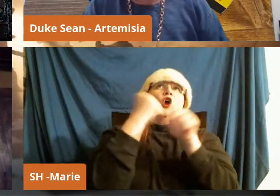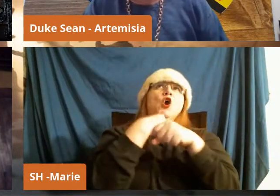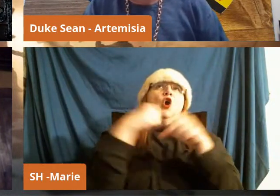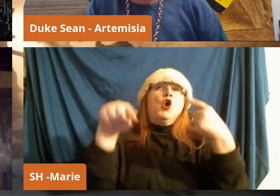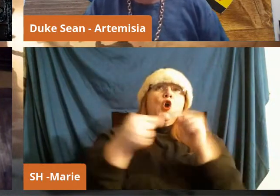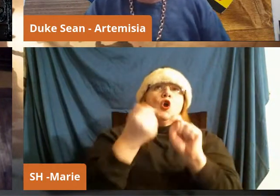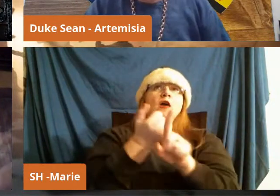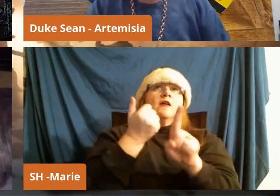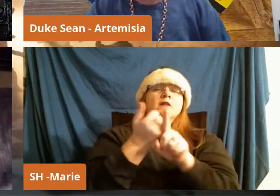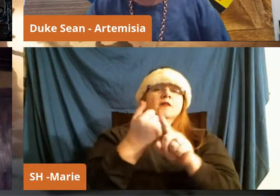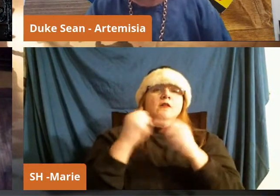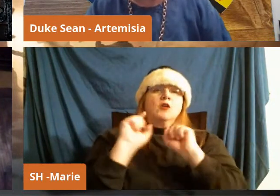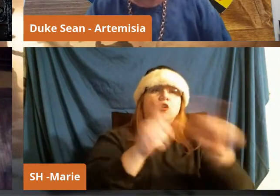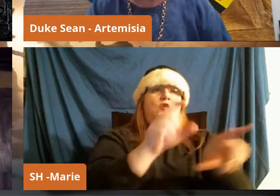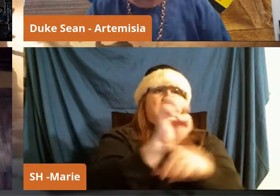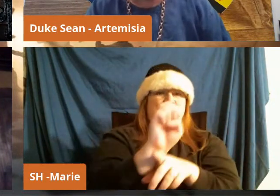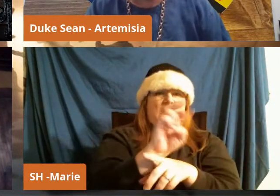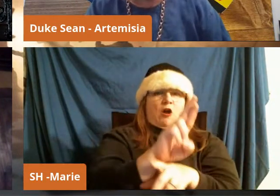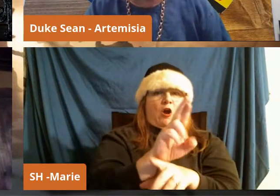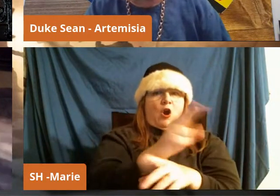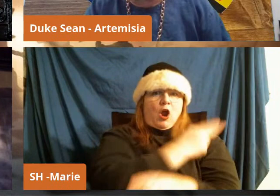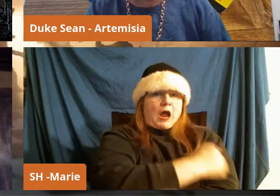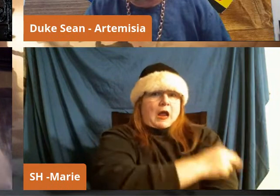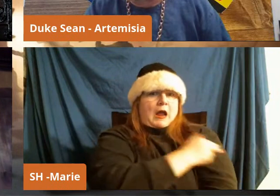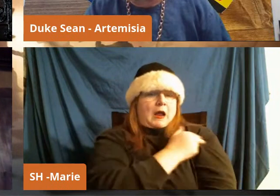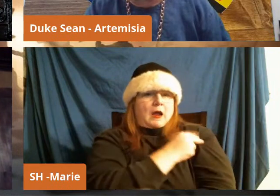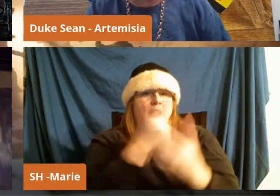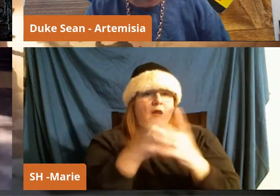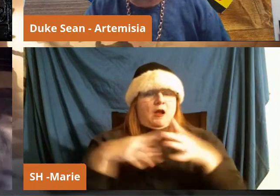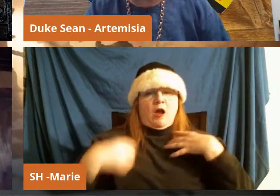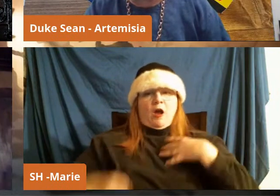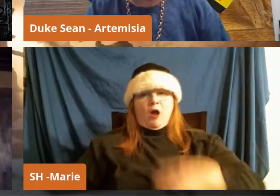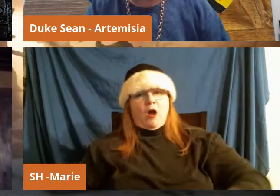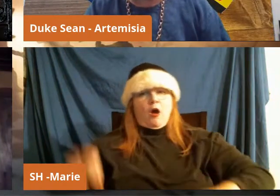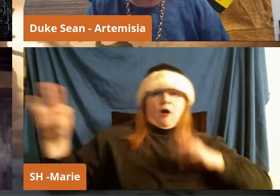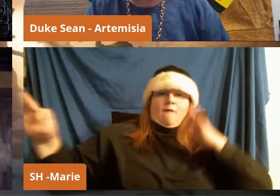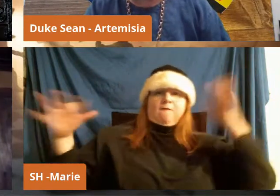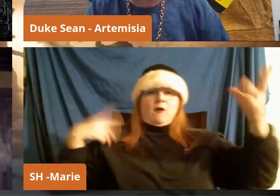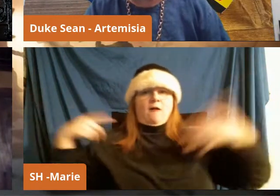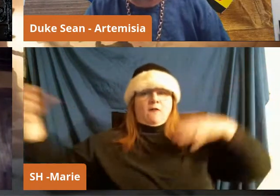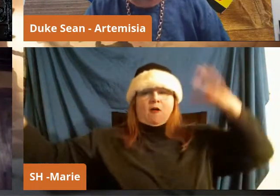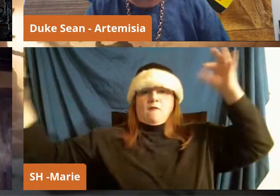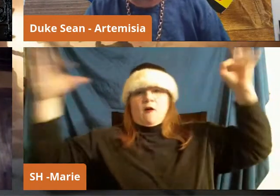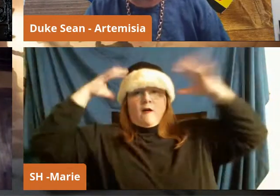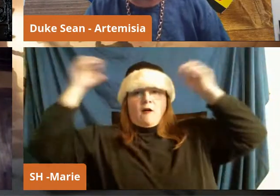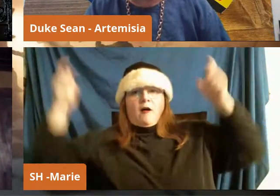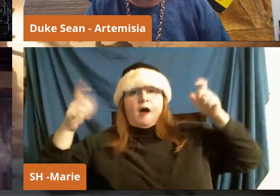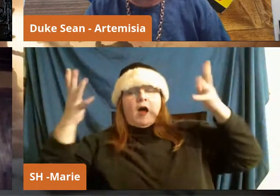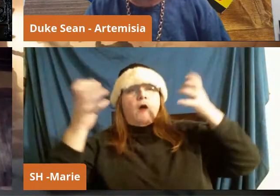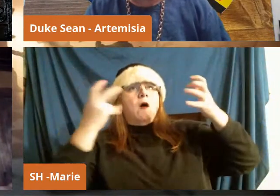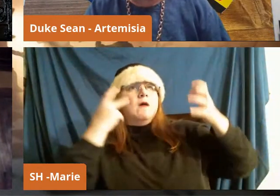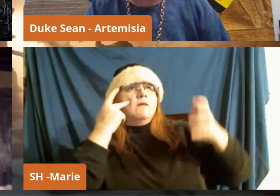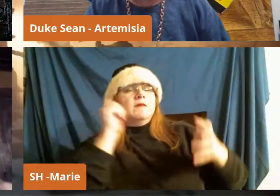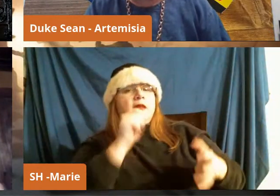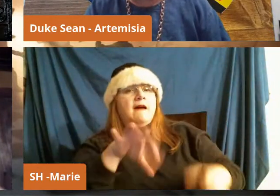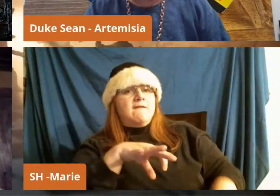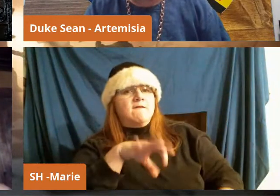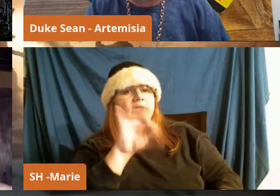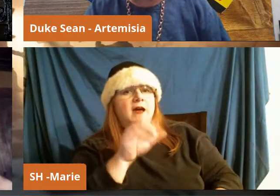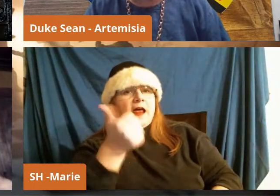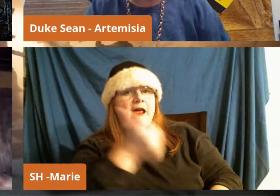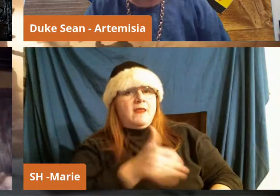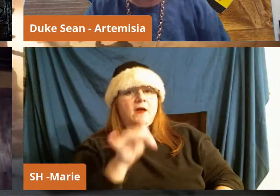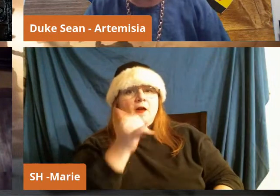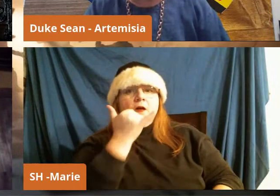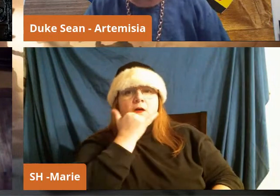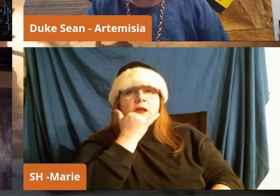and they take me to the emergency room and they start stripping the armor off, I want them to not find anything